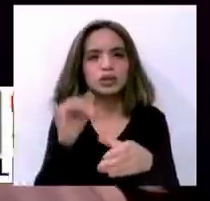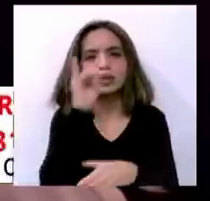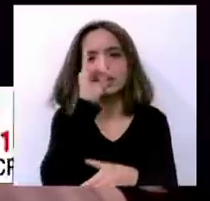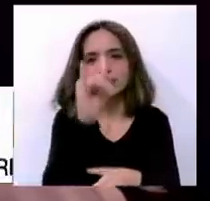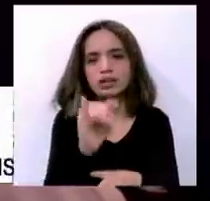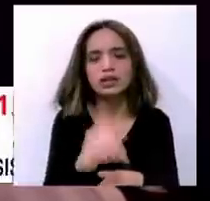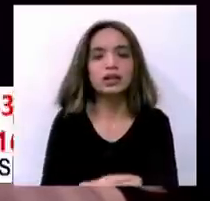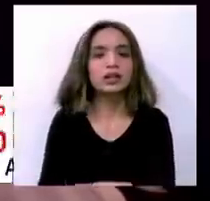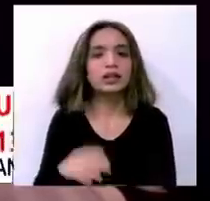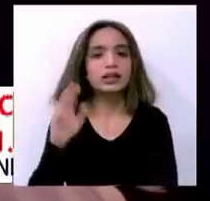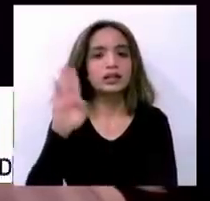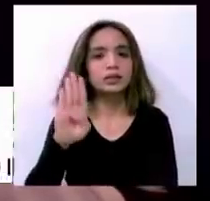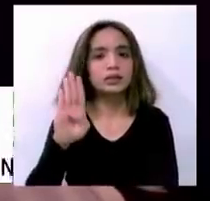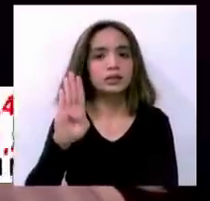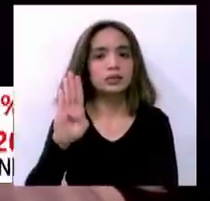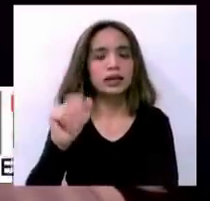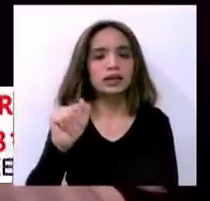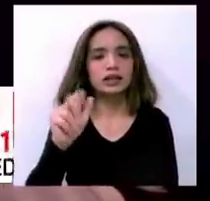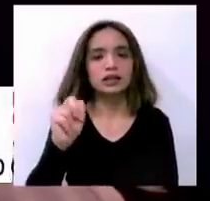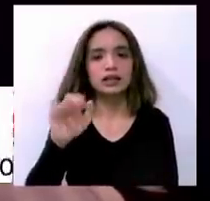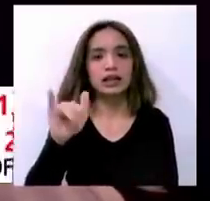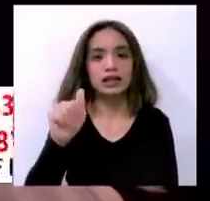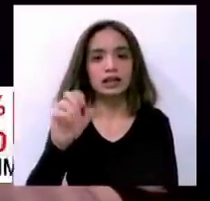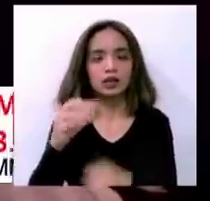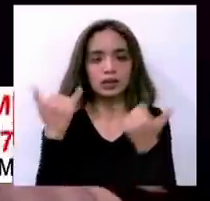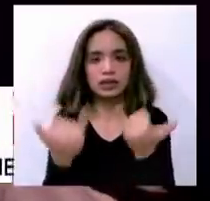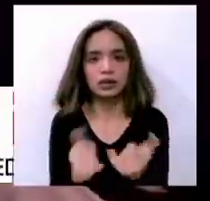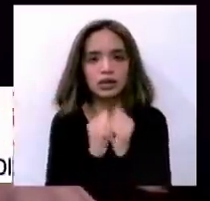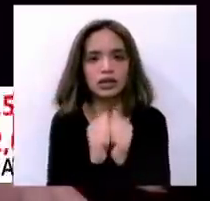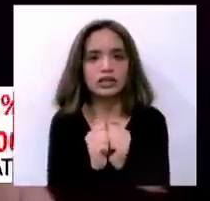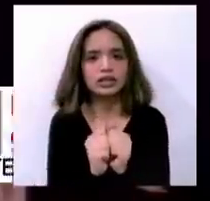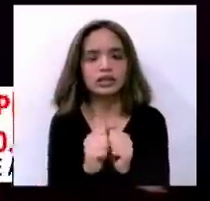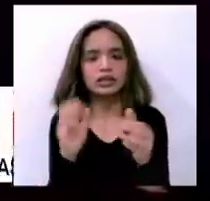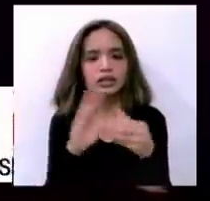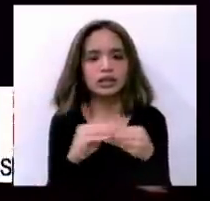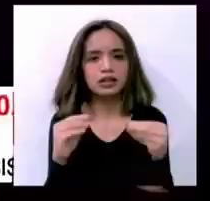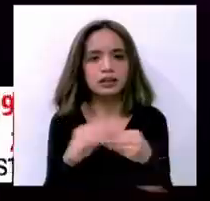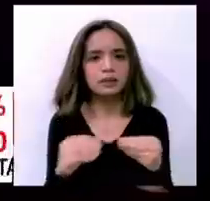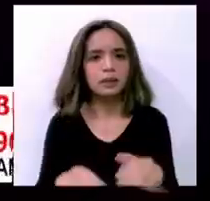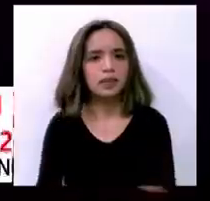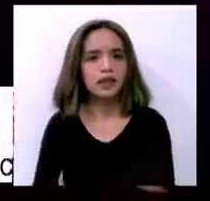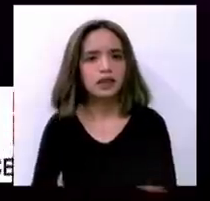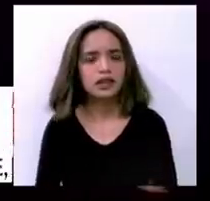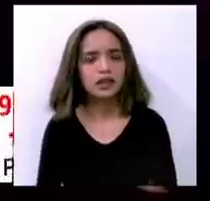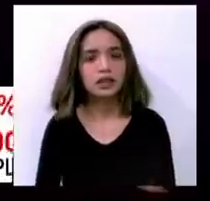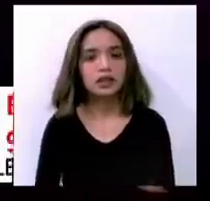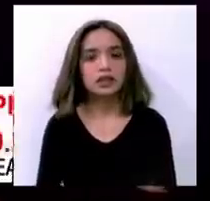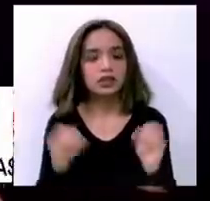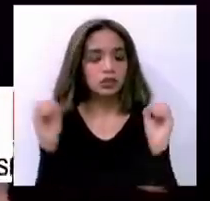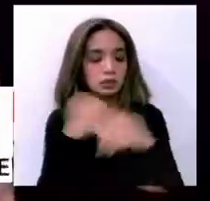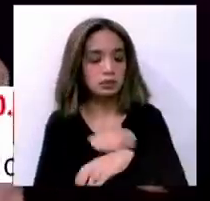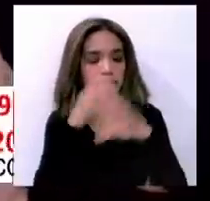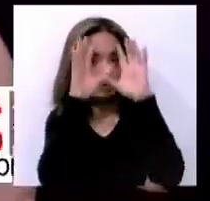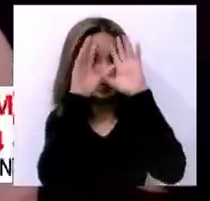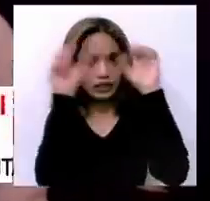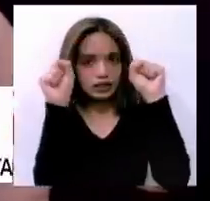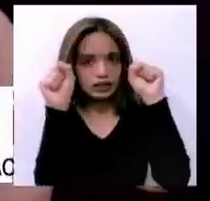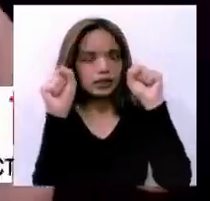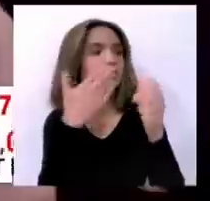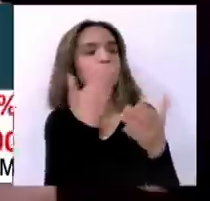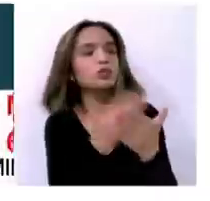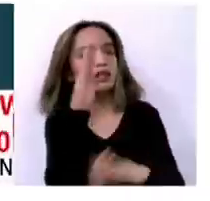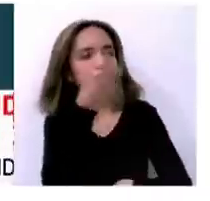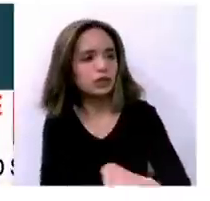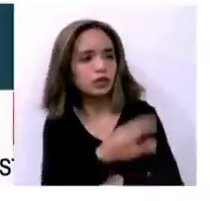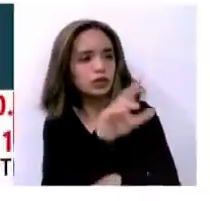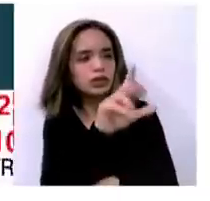Moreno's campaign manager, Mr. Lito Banayo, now joins us on the program for more on this. So the palace, Mr. Banayo, good afternoon to